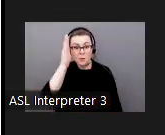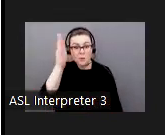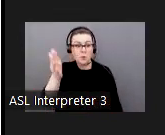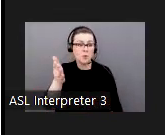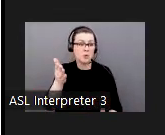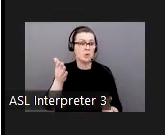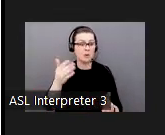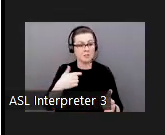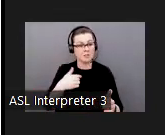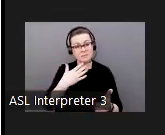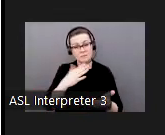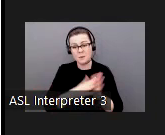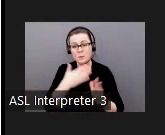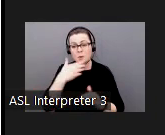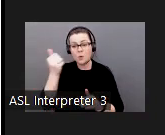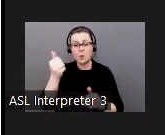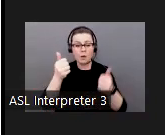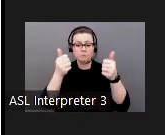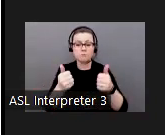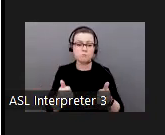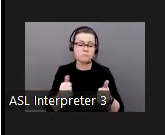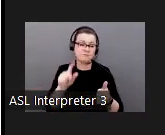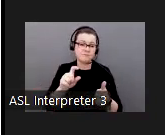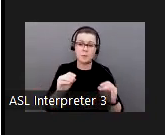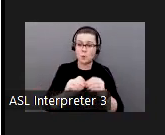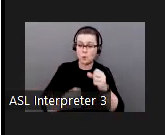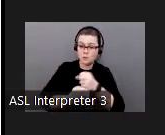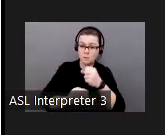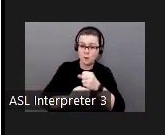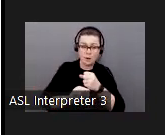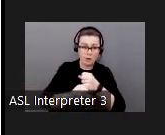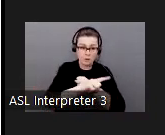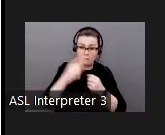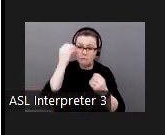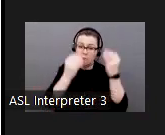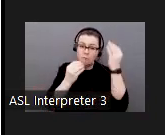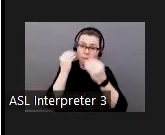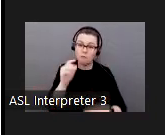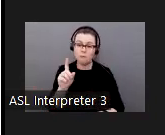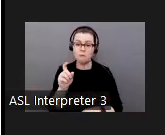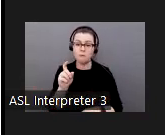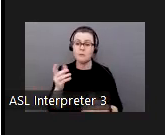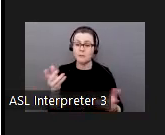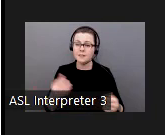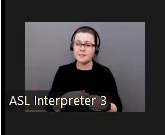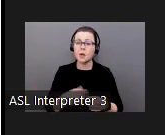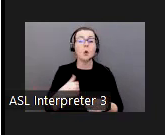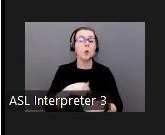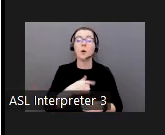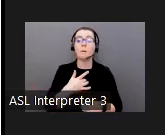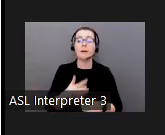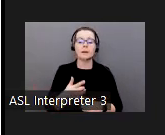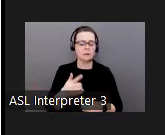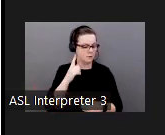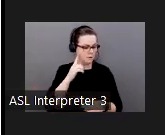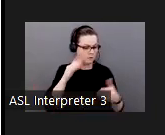you? These are things that we spend a lot of time and energy trying to avoid. And